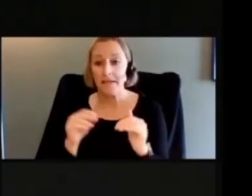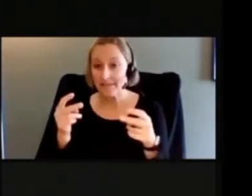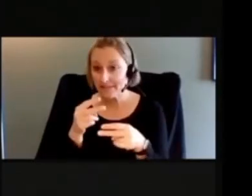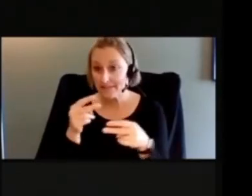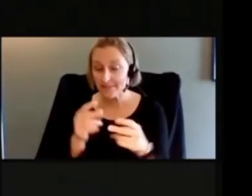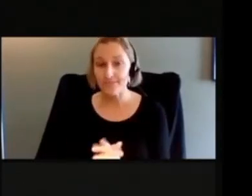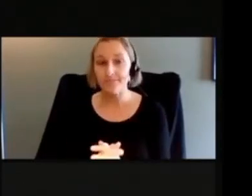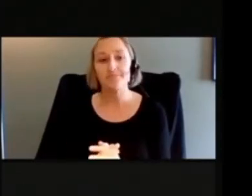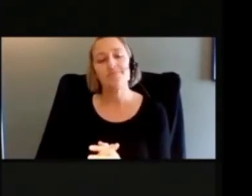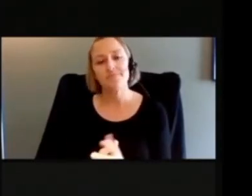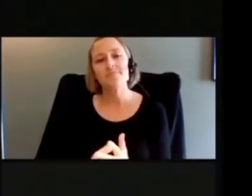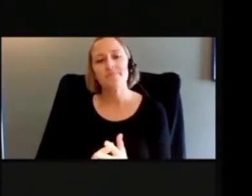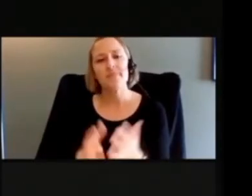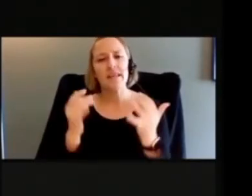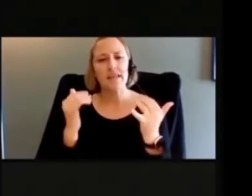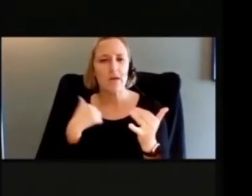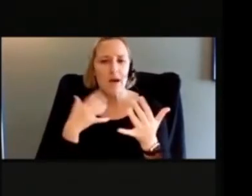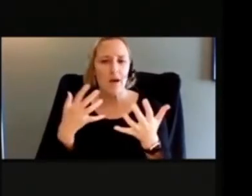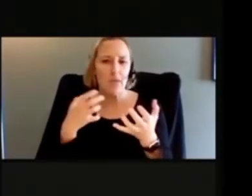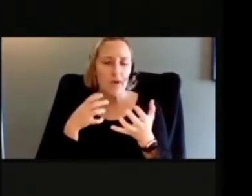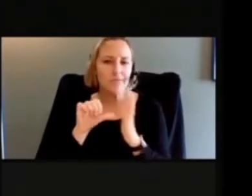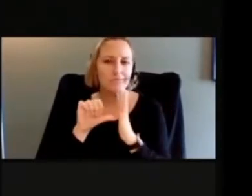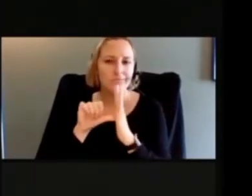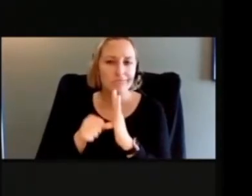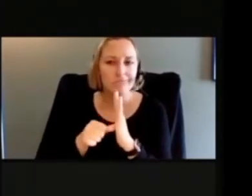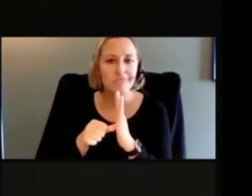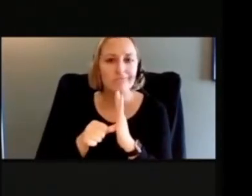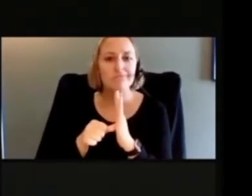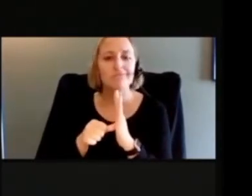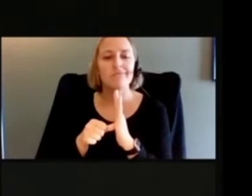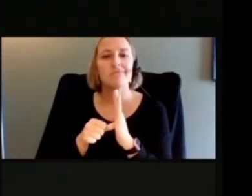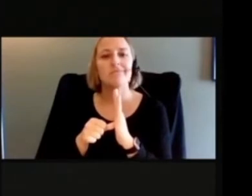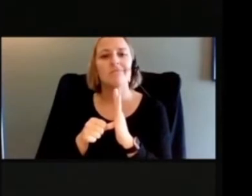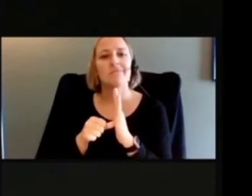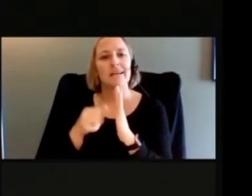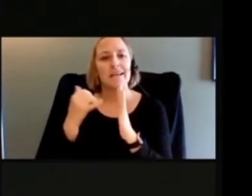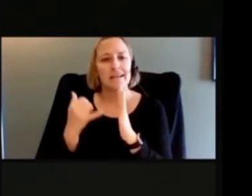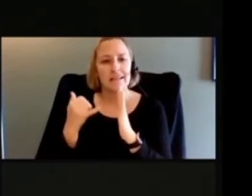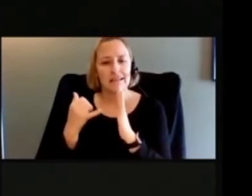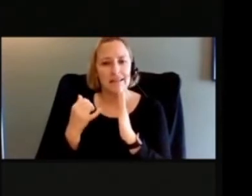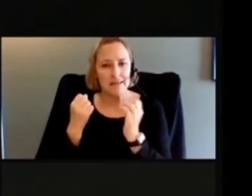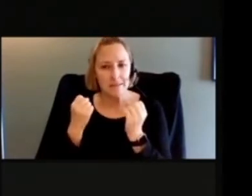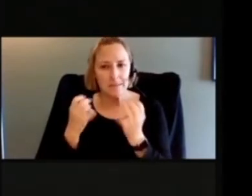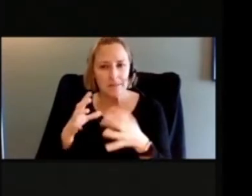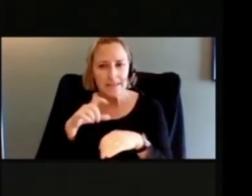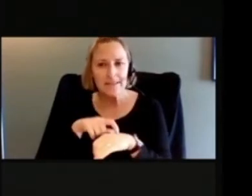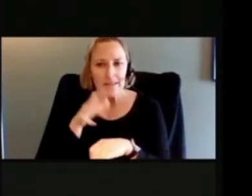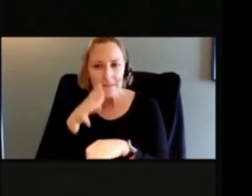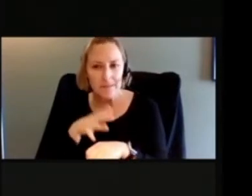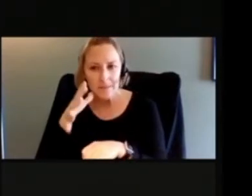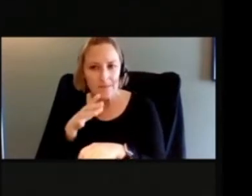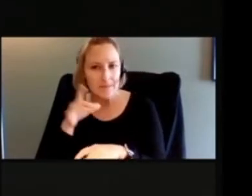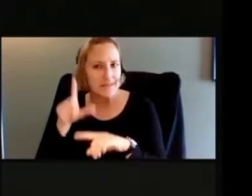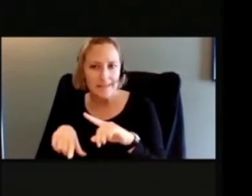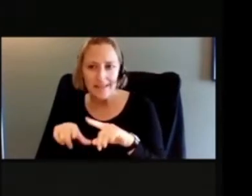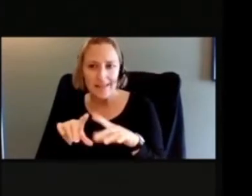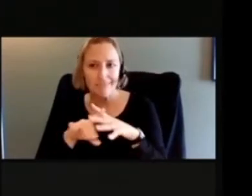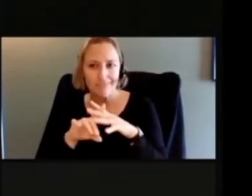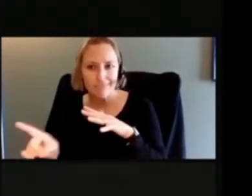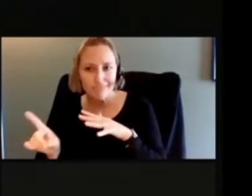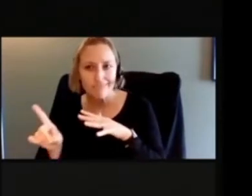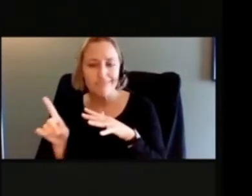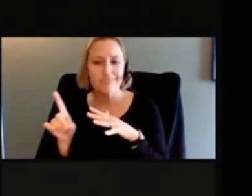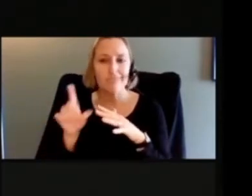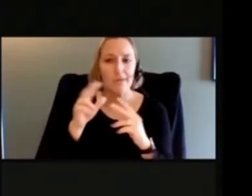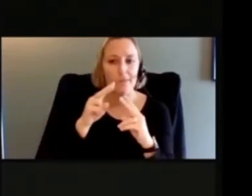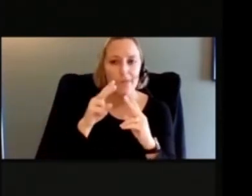And last but not least, I want to highlight, inability of women to temporarily escape violent partners, right? So what happens? So I pointed